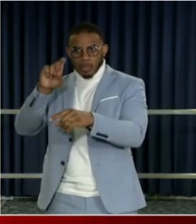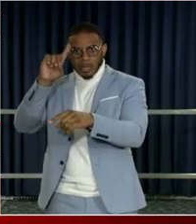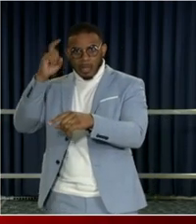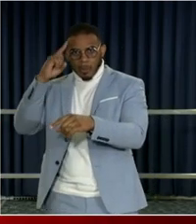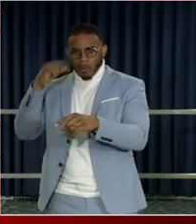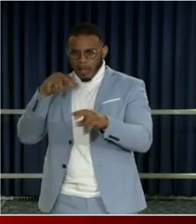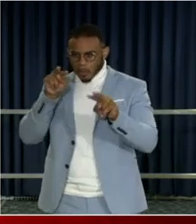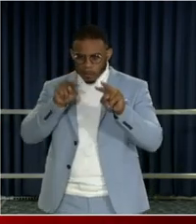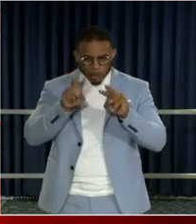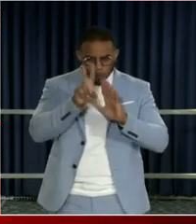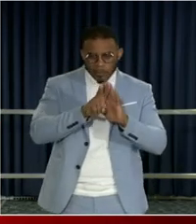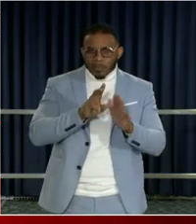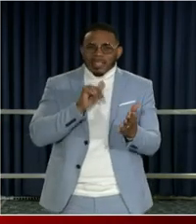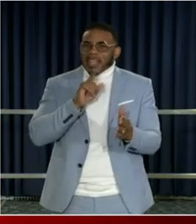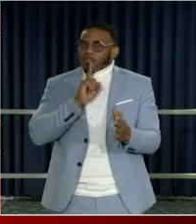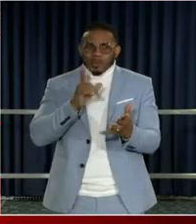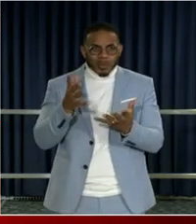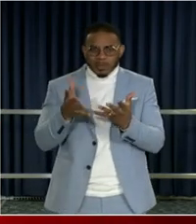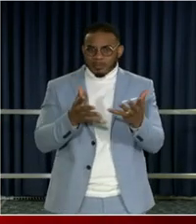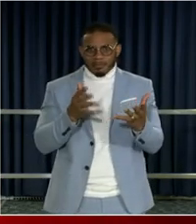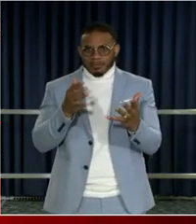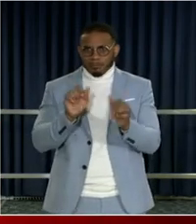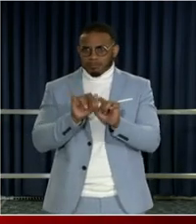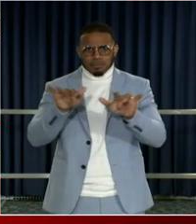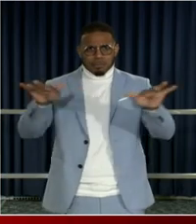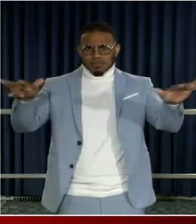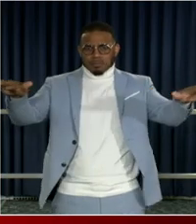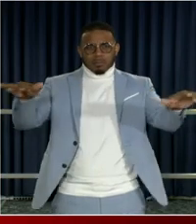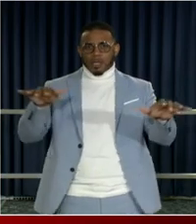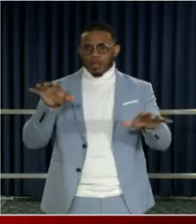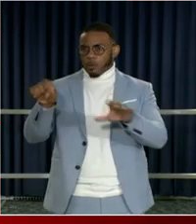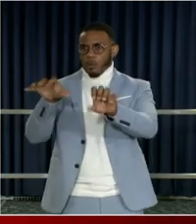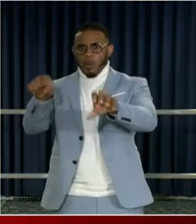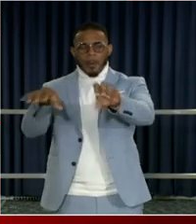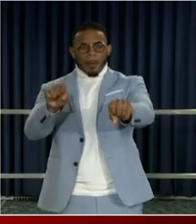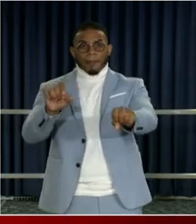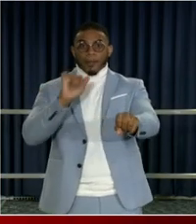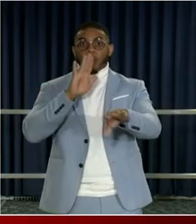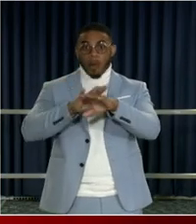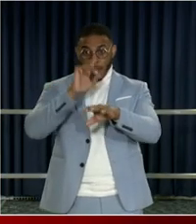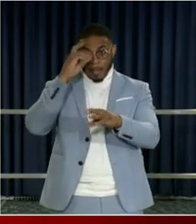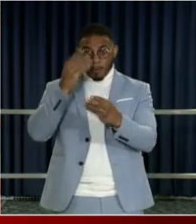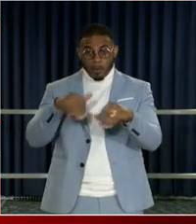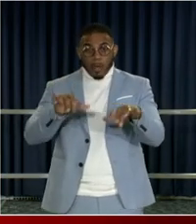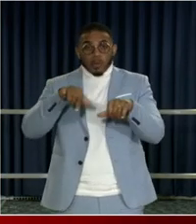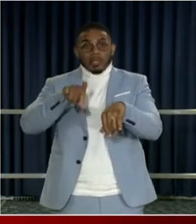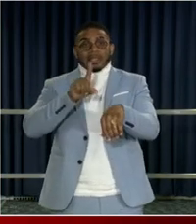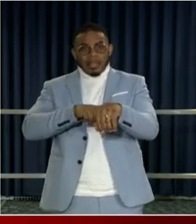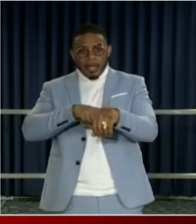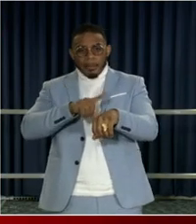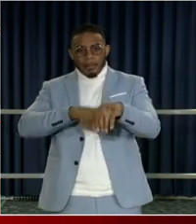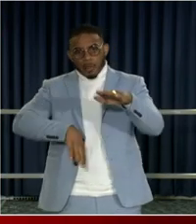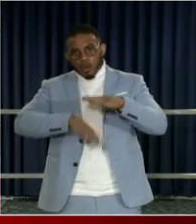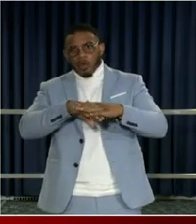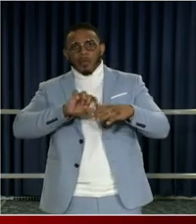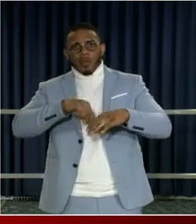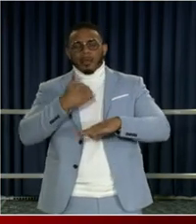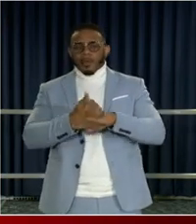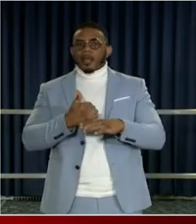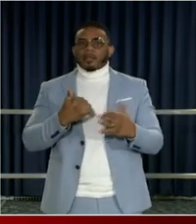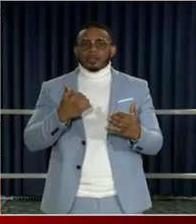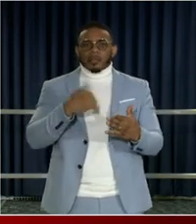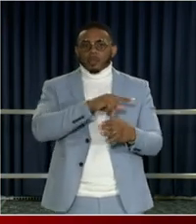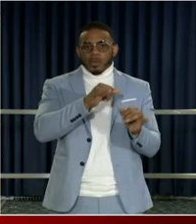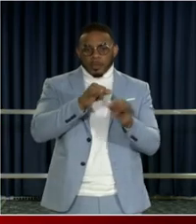U.S. Capitol. We're just not sure at this point. What we do know is that they were on Capitol grounds at the time that the curfew was in effect, and